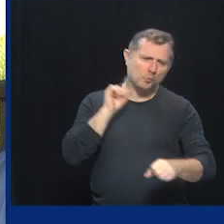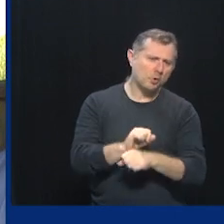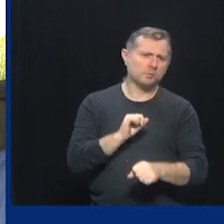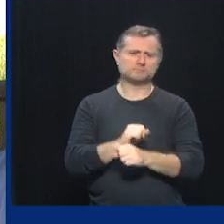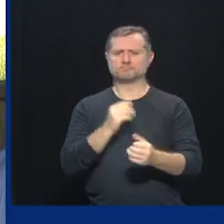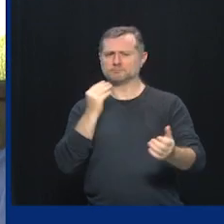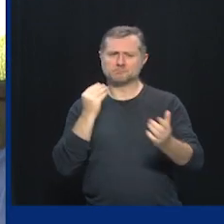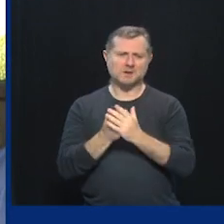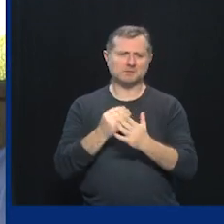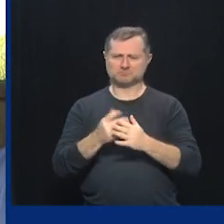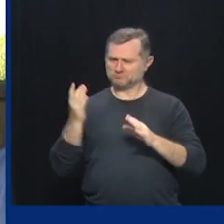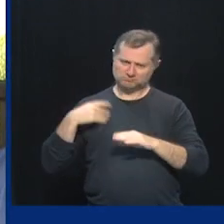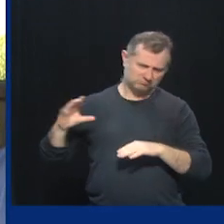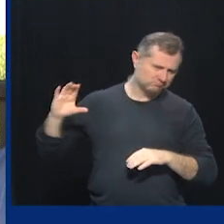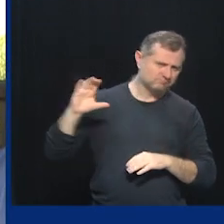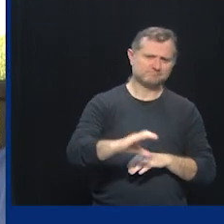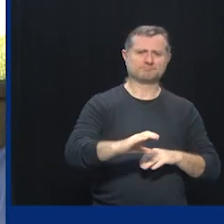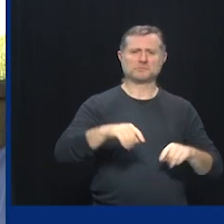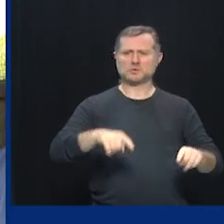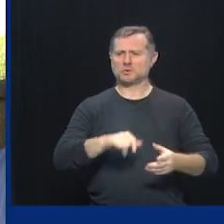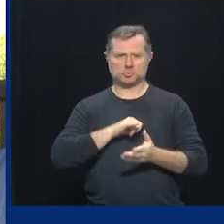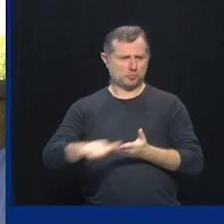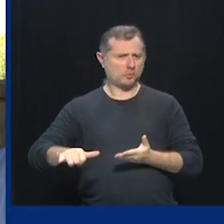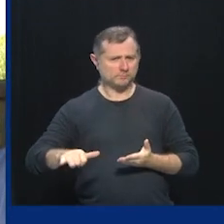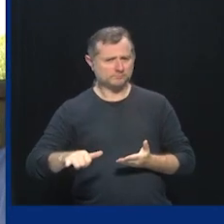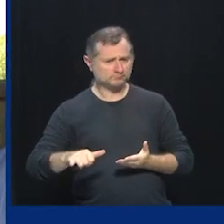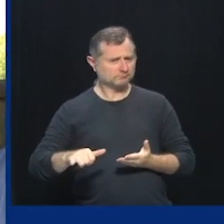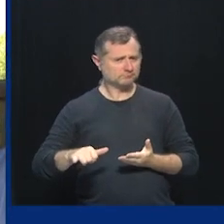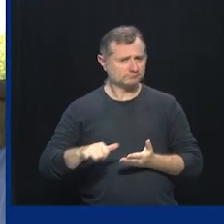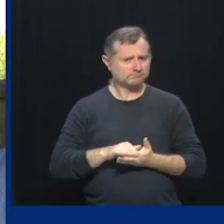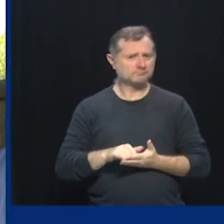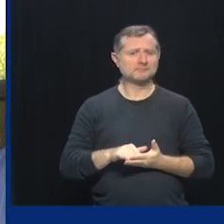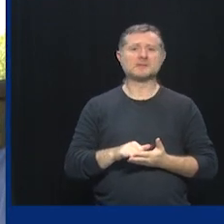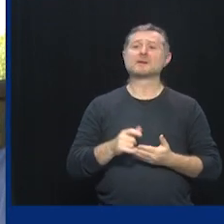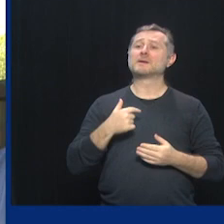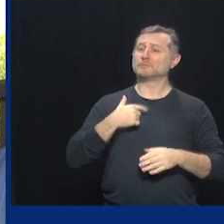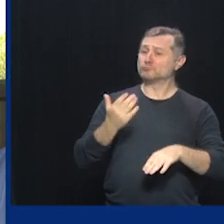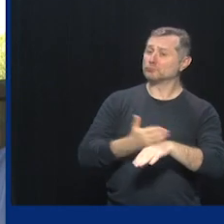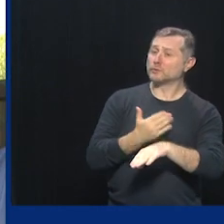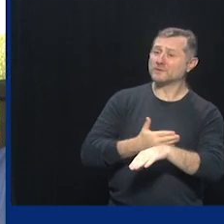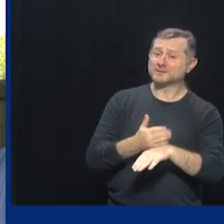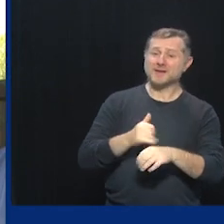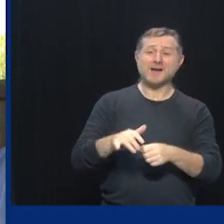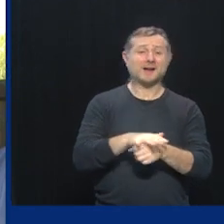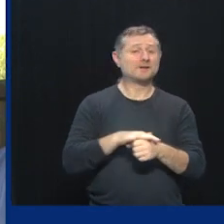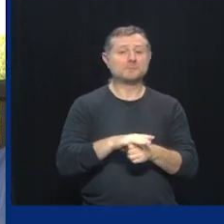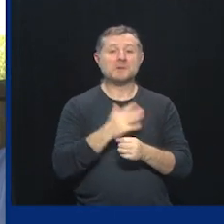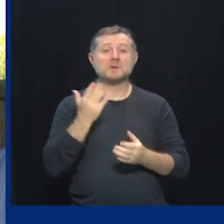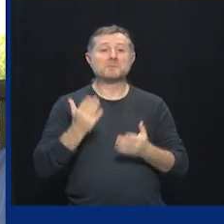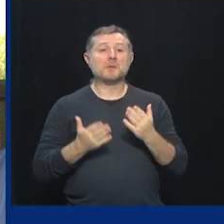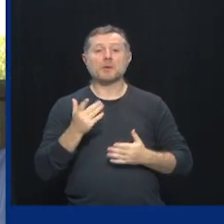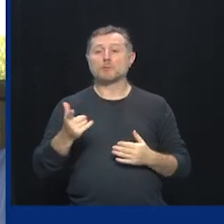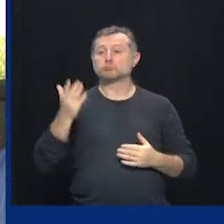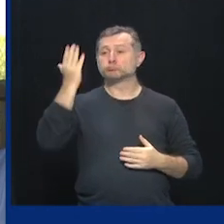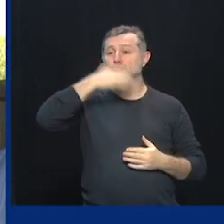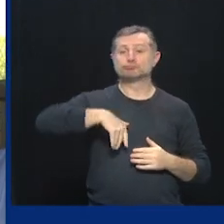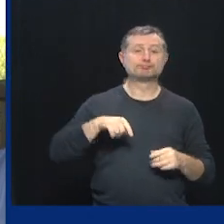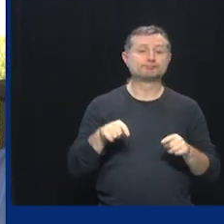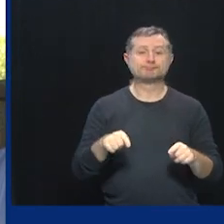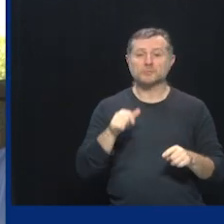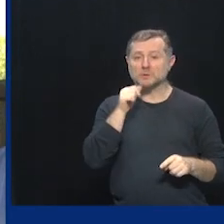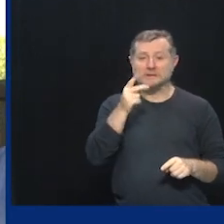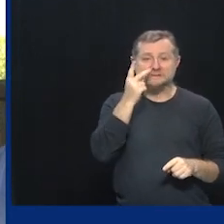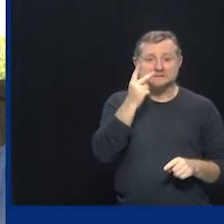home, to do long overdue improvements to areas that you don't even see. You don't even see on a street like this where it can